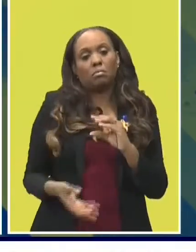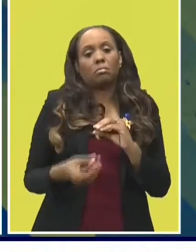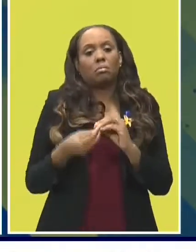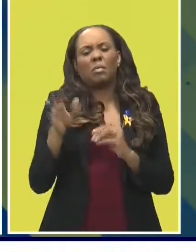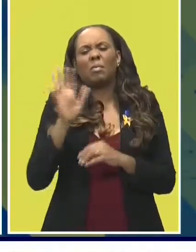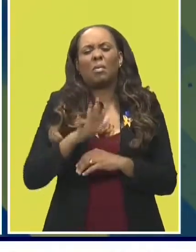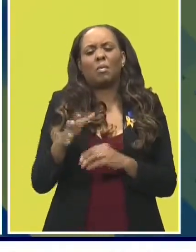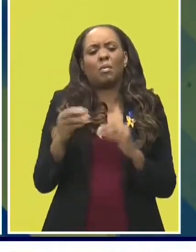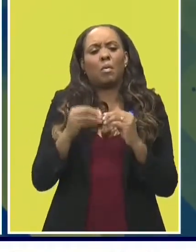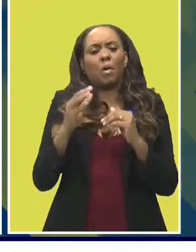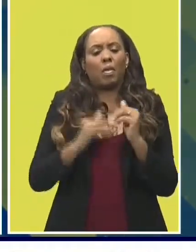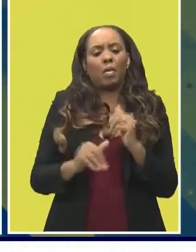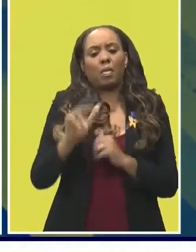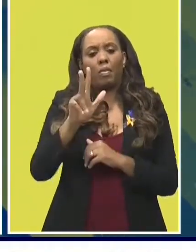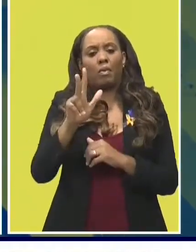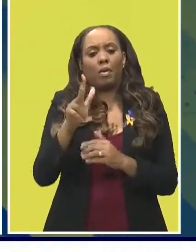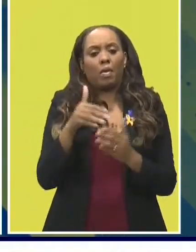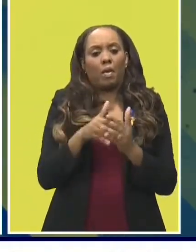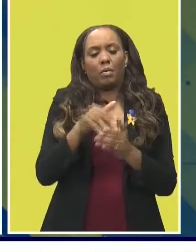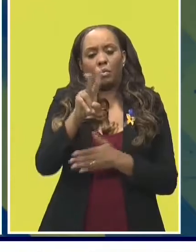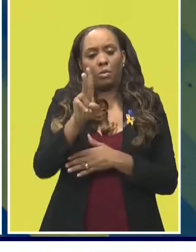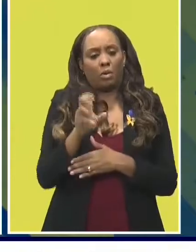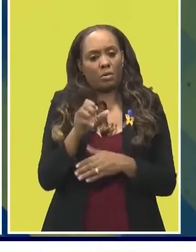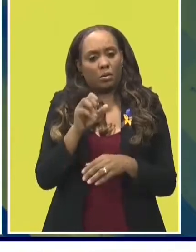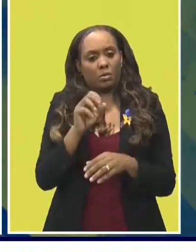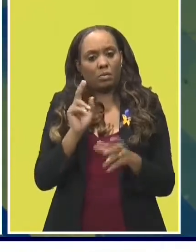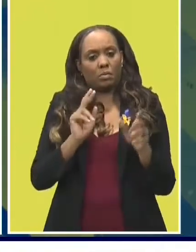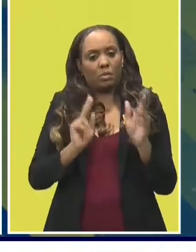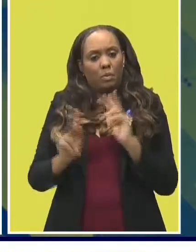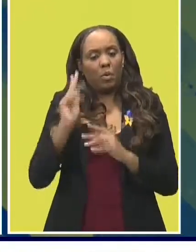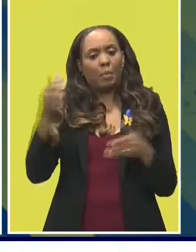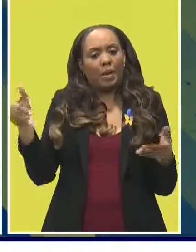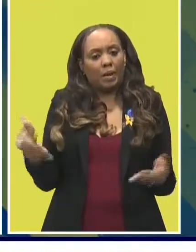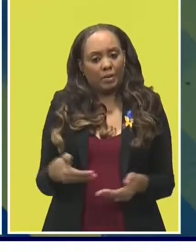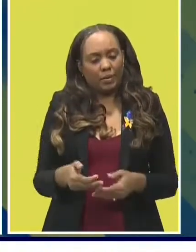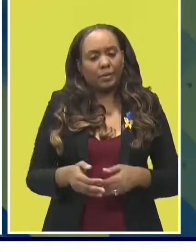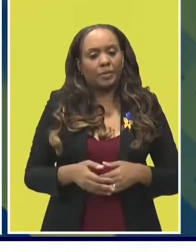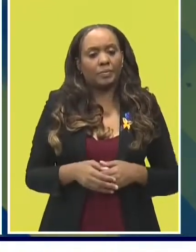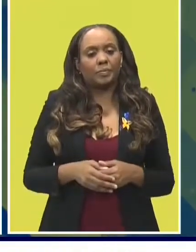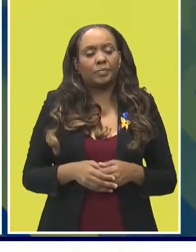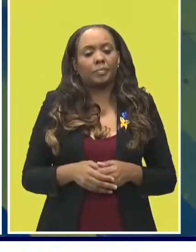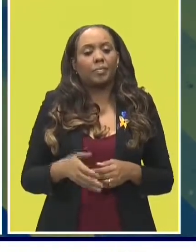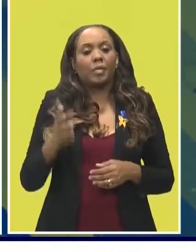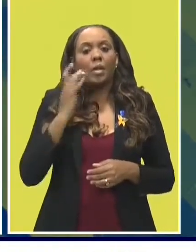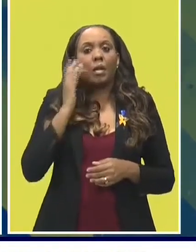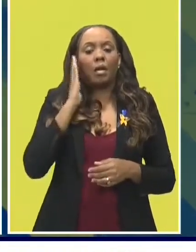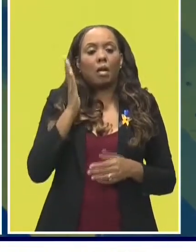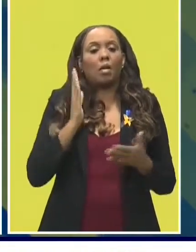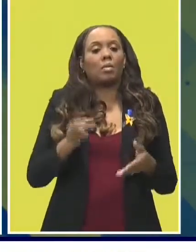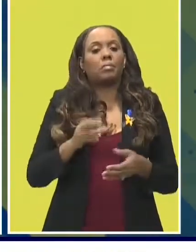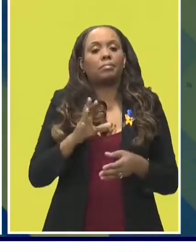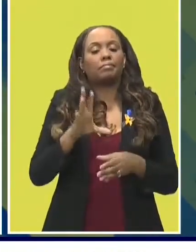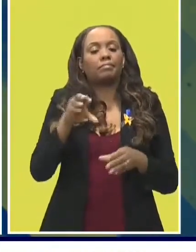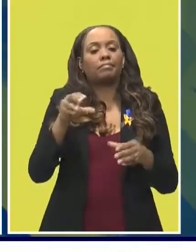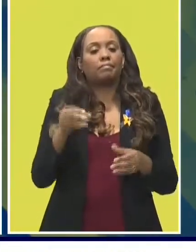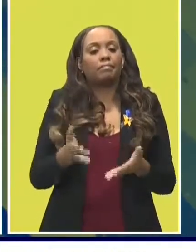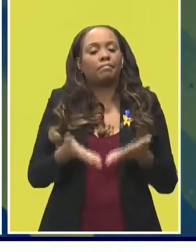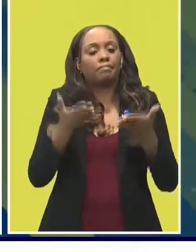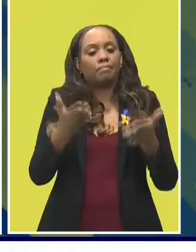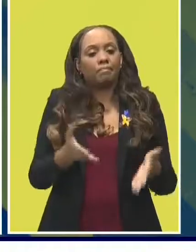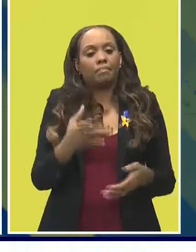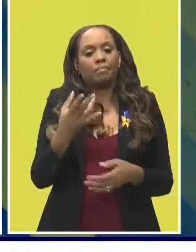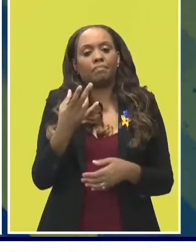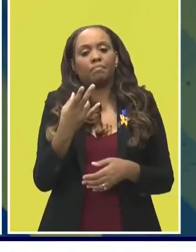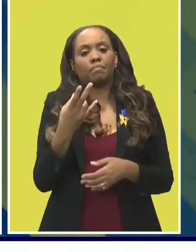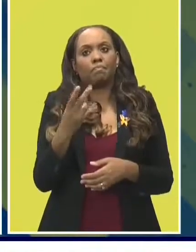expected to be more than 3,200. The hotel, which is expected to contribute about $70 million to the